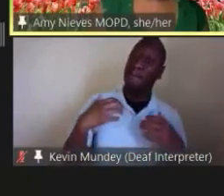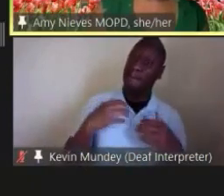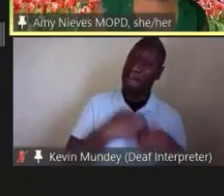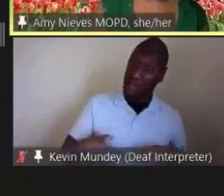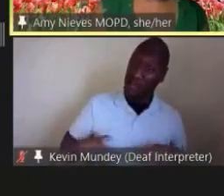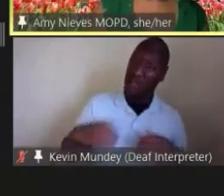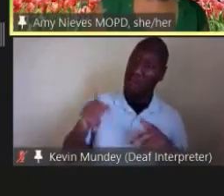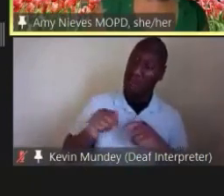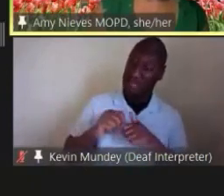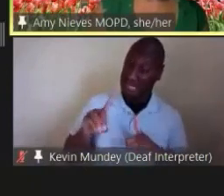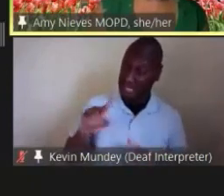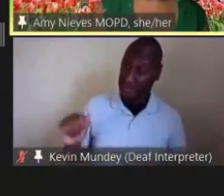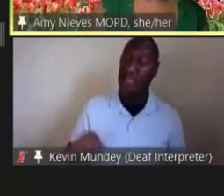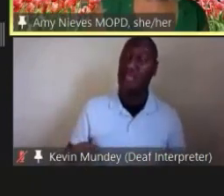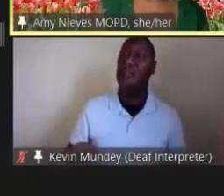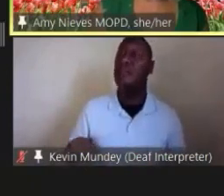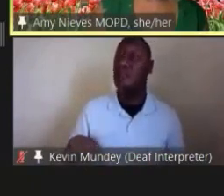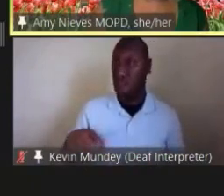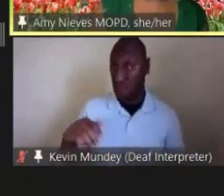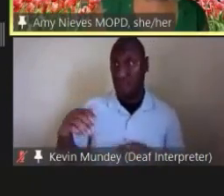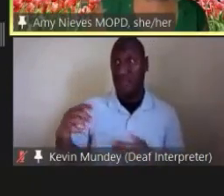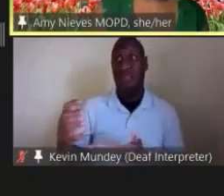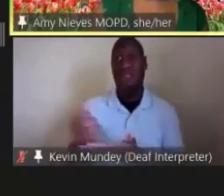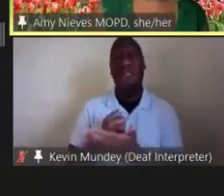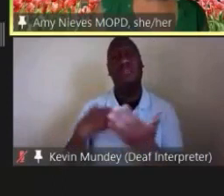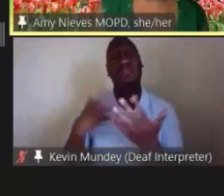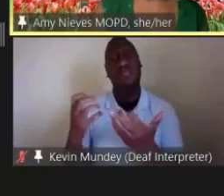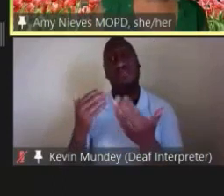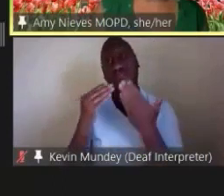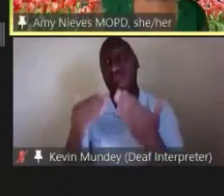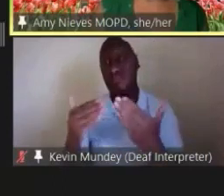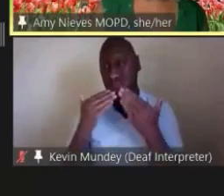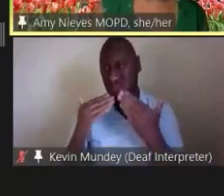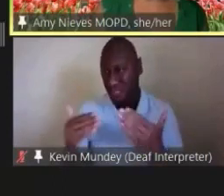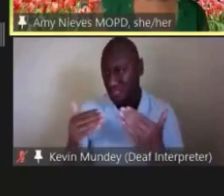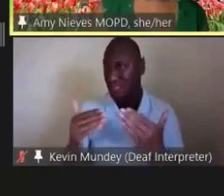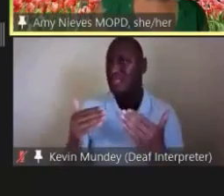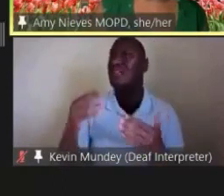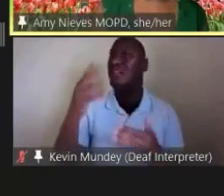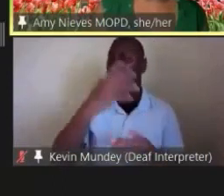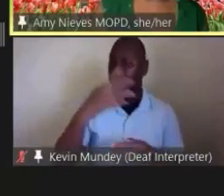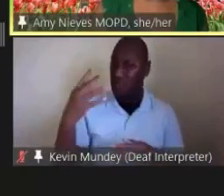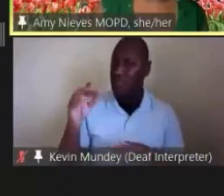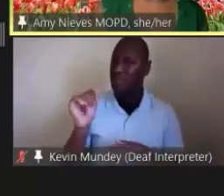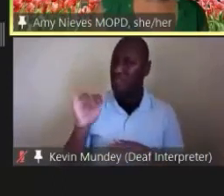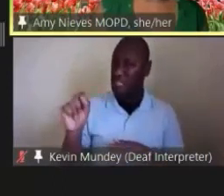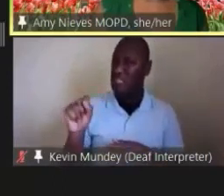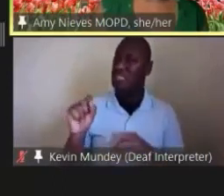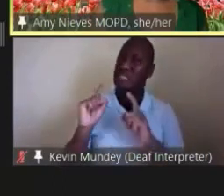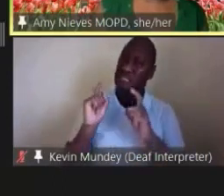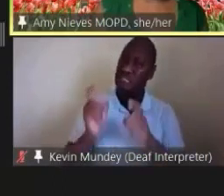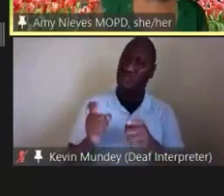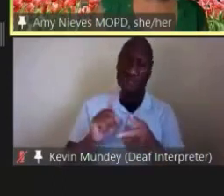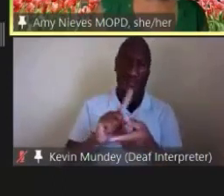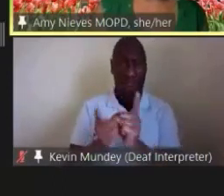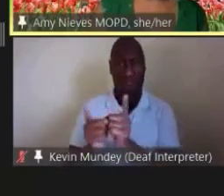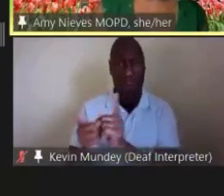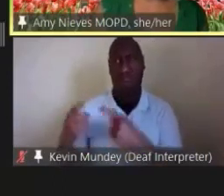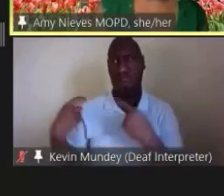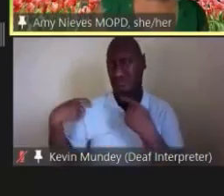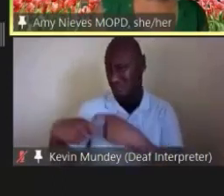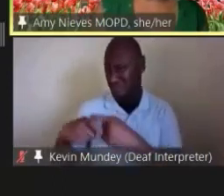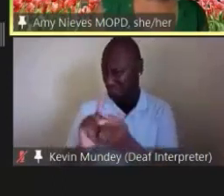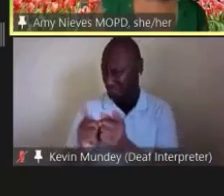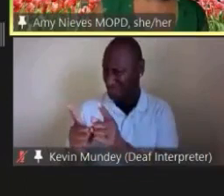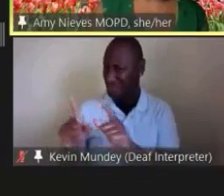take this moment to thank the Office of Immigrant Affairs for providing the Spanish translation of the slides. We would like